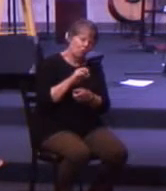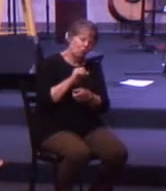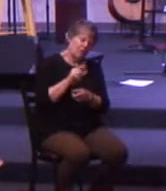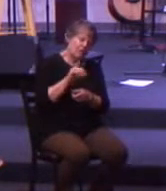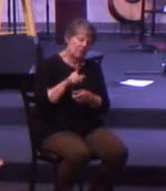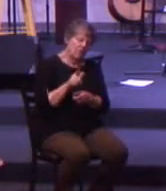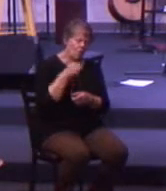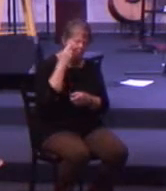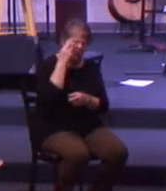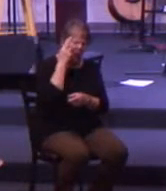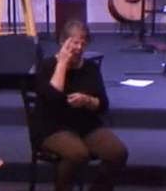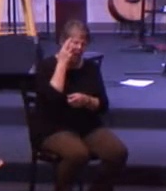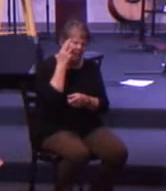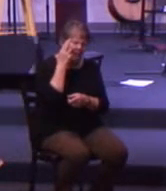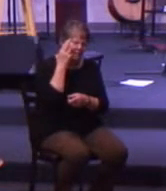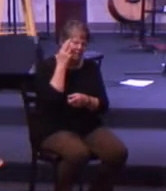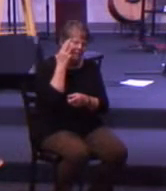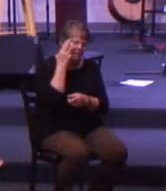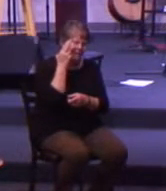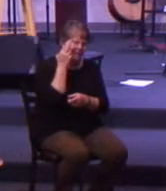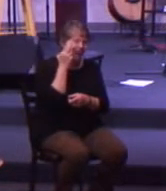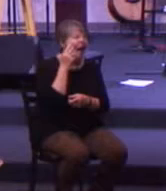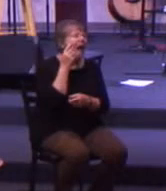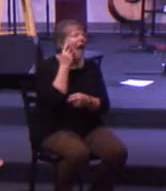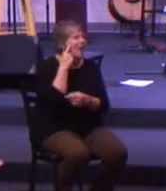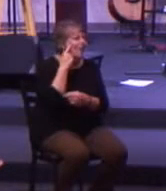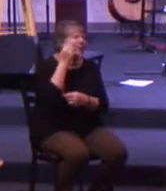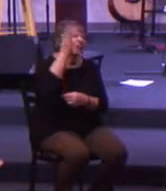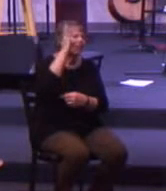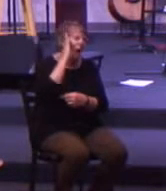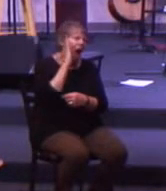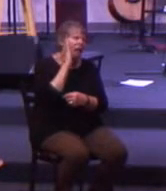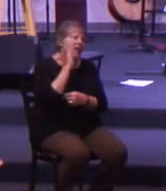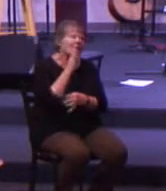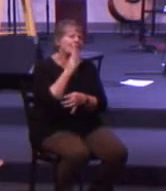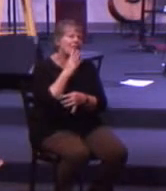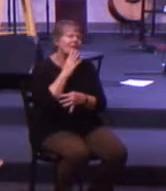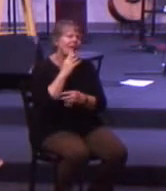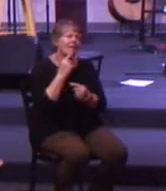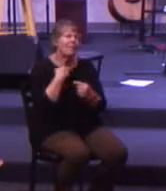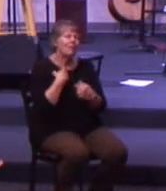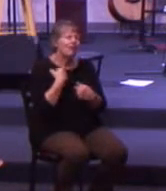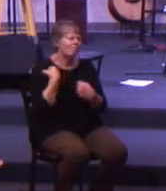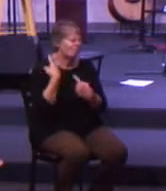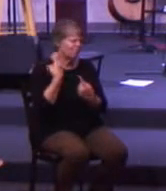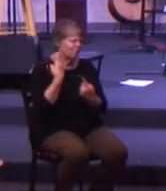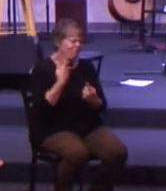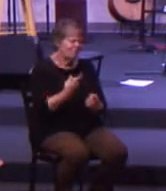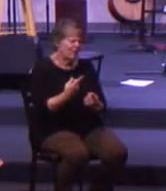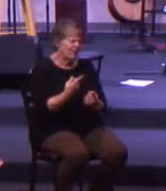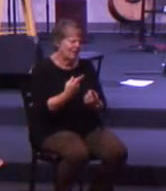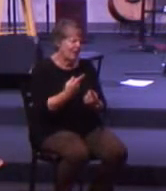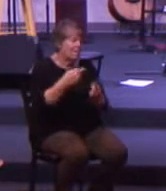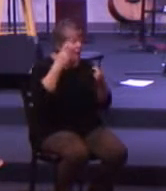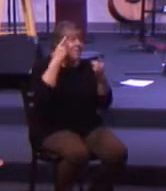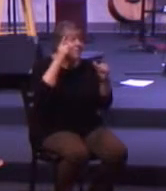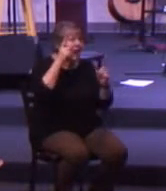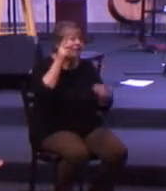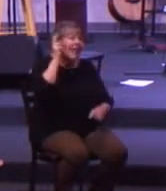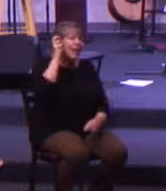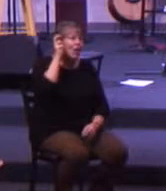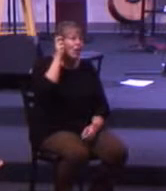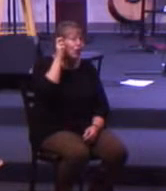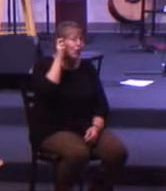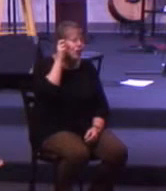thinks the voice of God has been speaking to her for years and years, but she finally listened and heard God say, Crystal, it's not